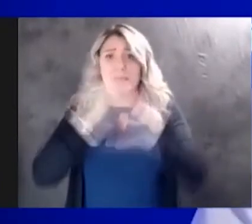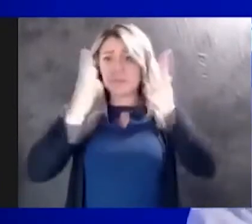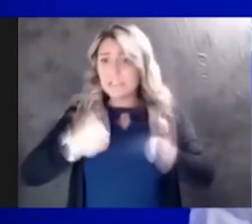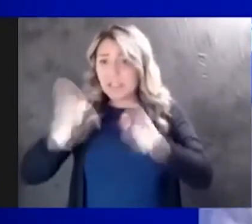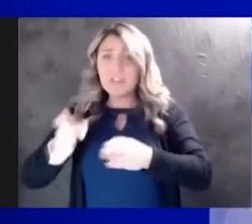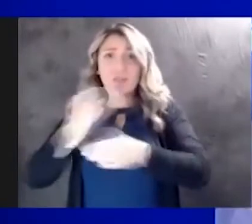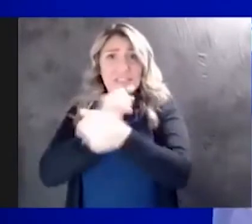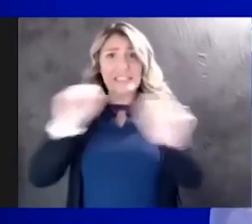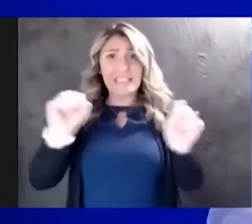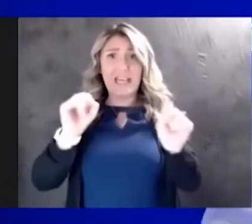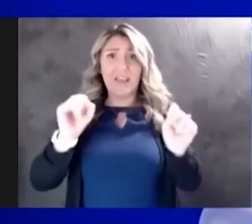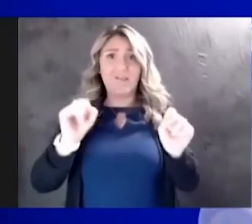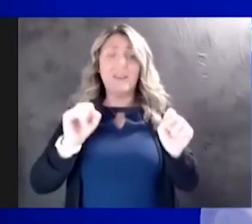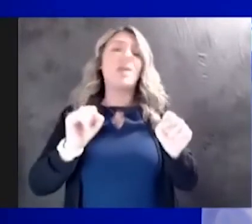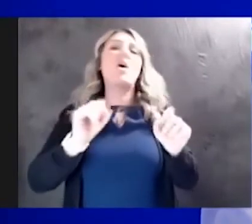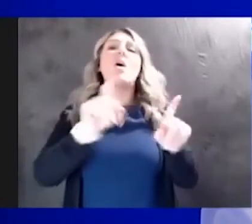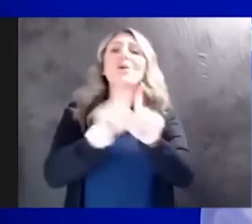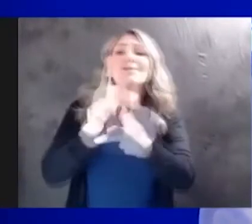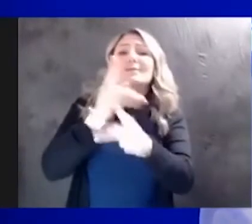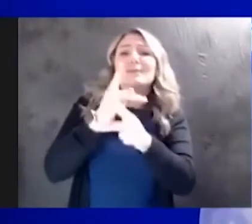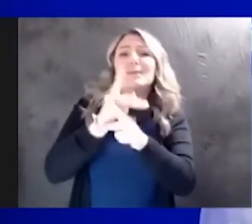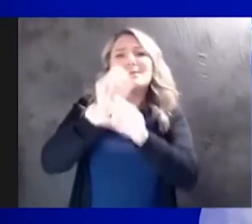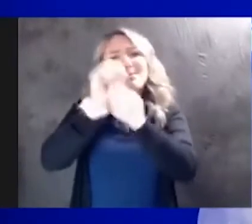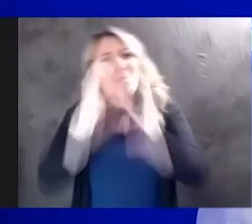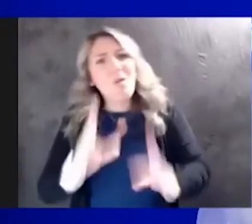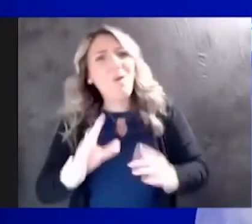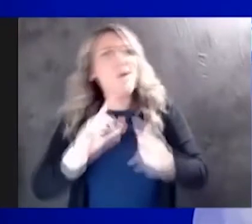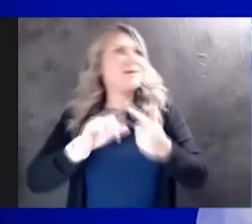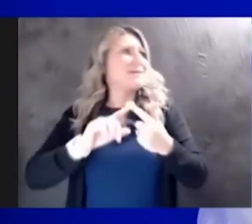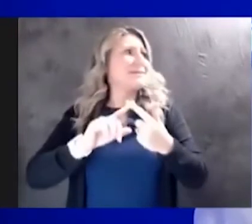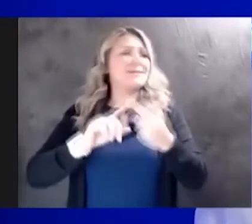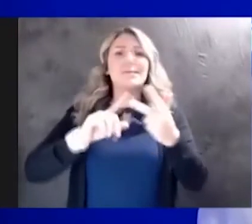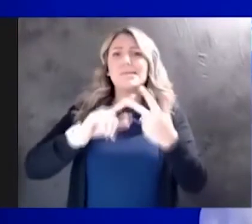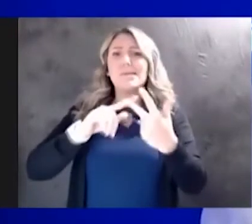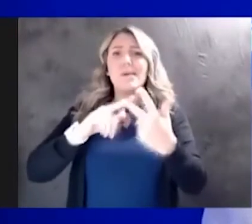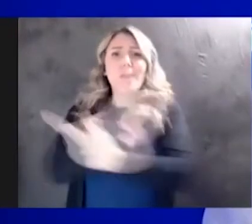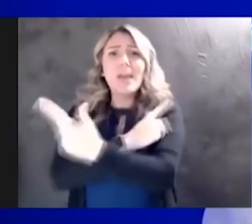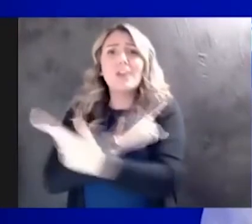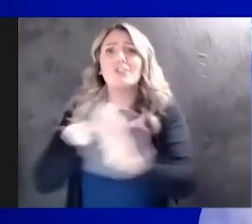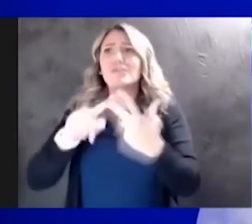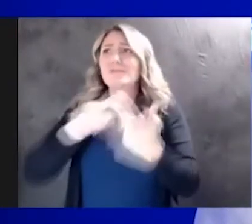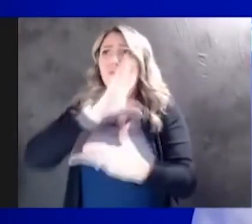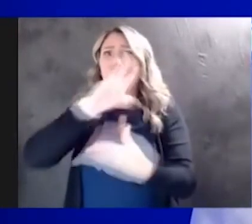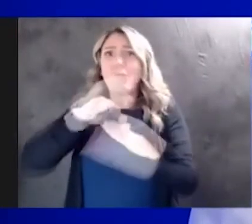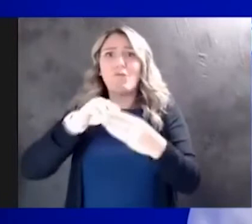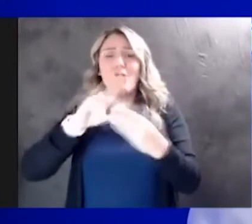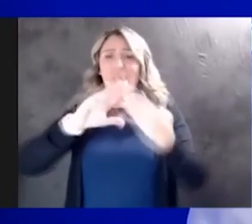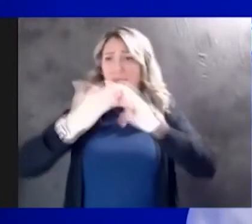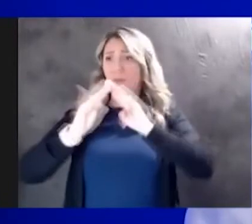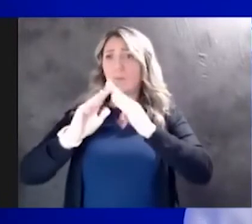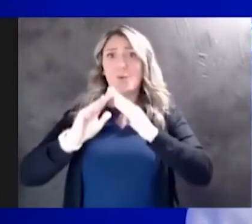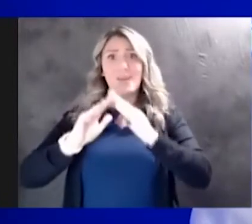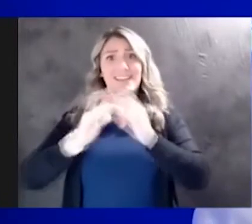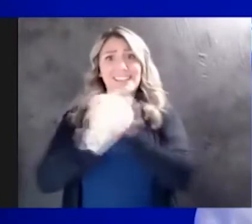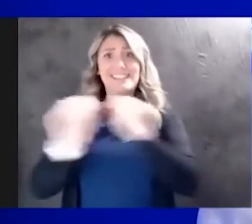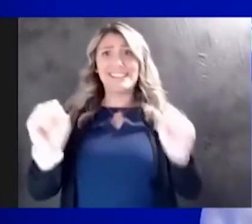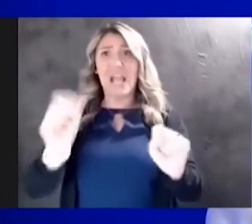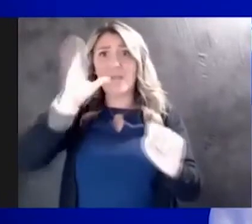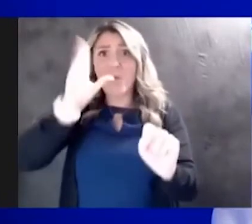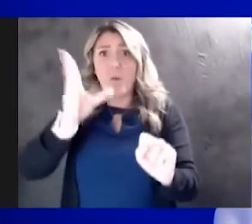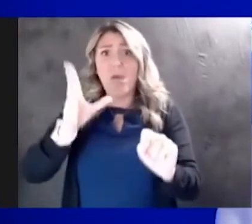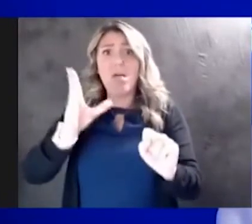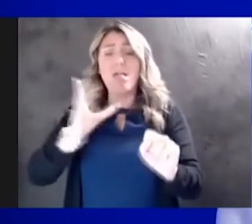keep our employees safe, will keep our patients safe, and overall what will keep our community safe. So we just have to keep answering